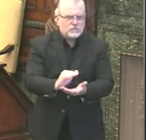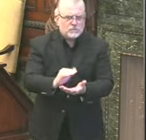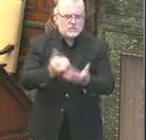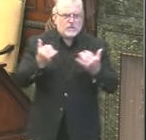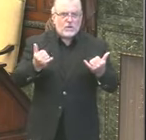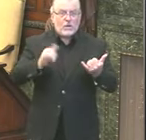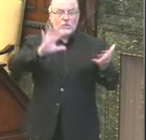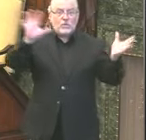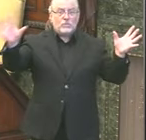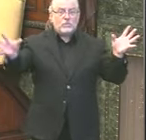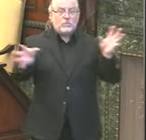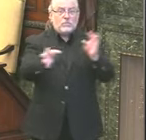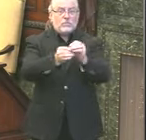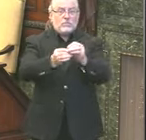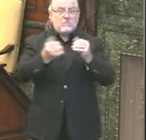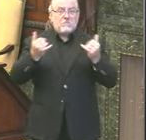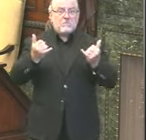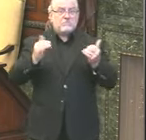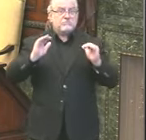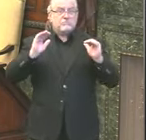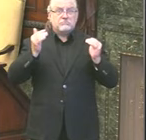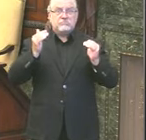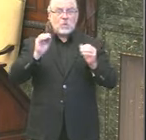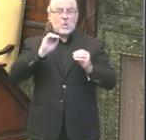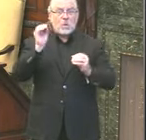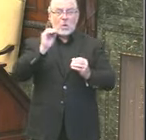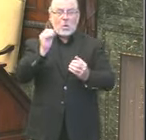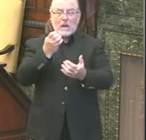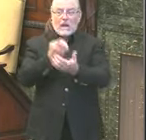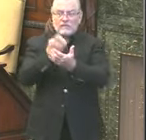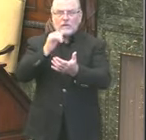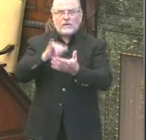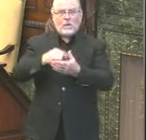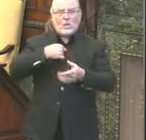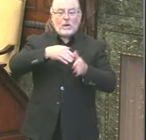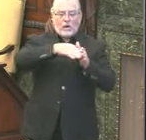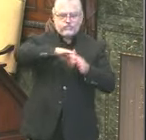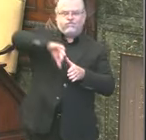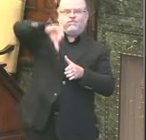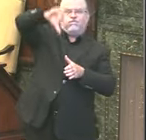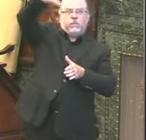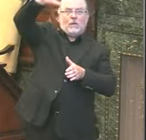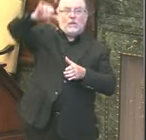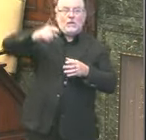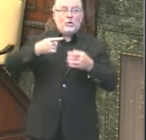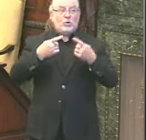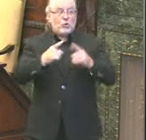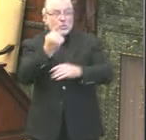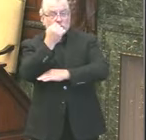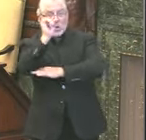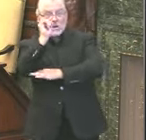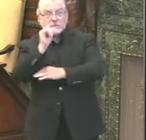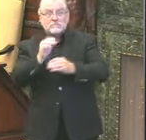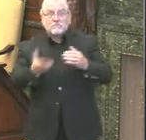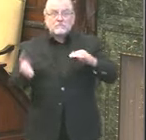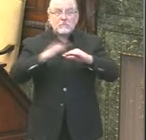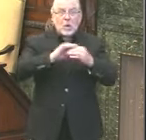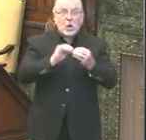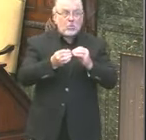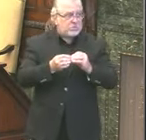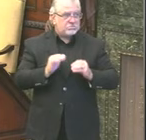so far there's no evidence of increased spread as a result of the protests, and that's a very good thing. As far as our